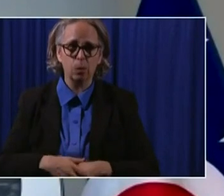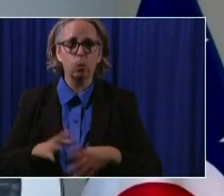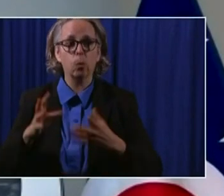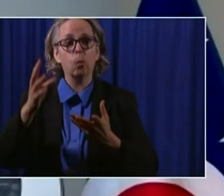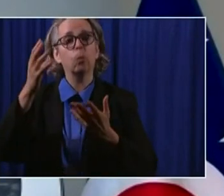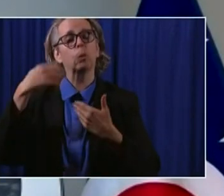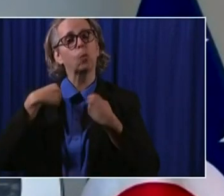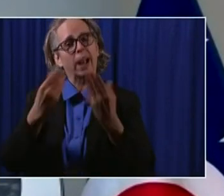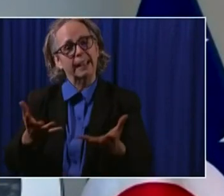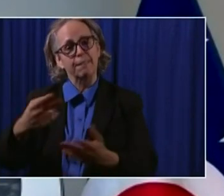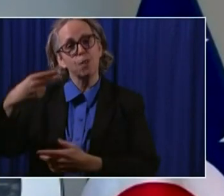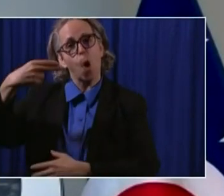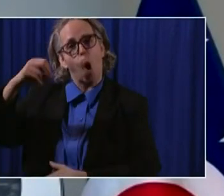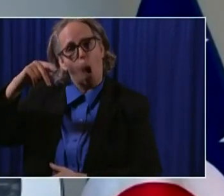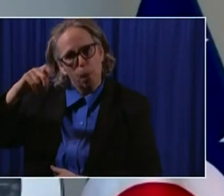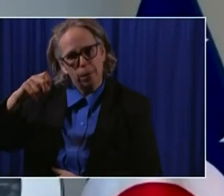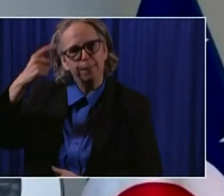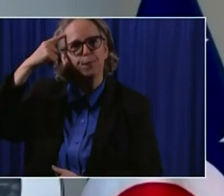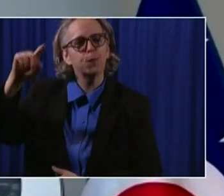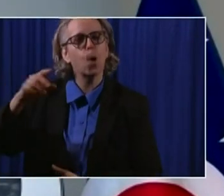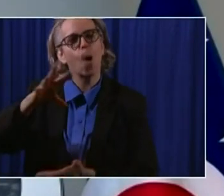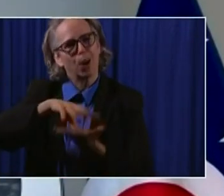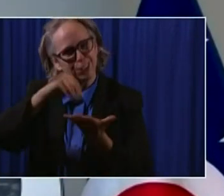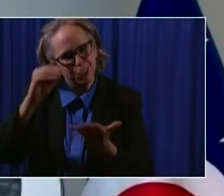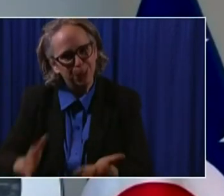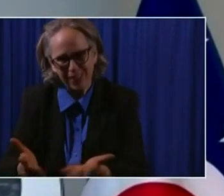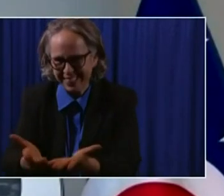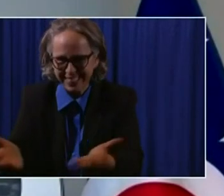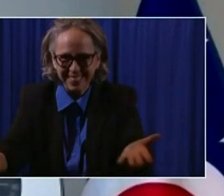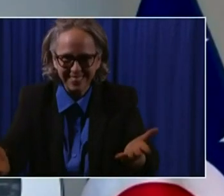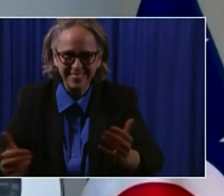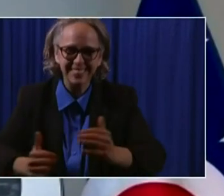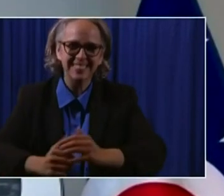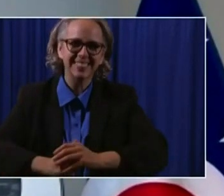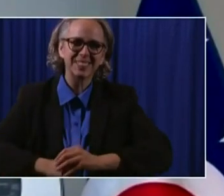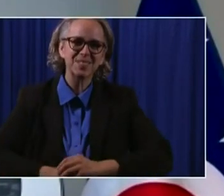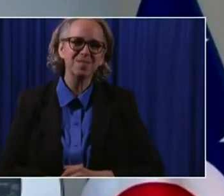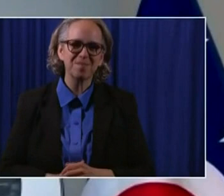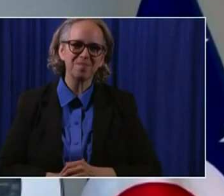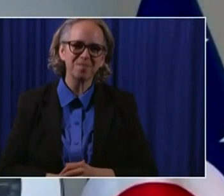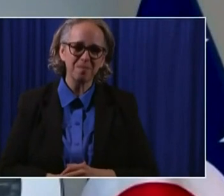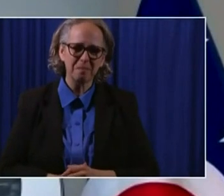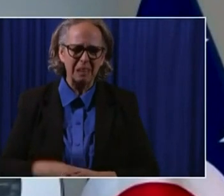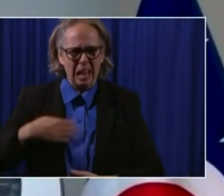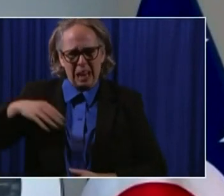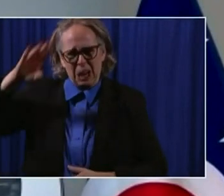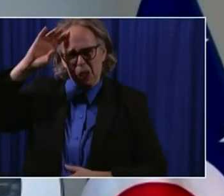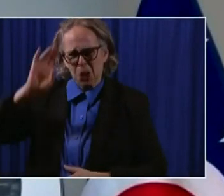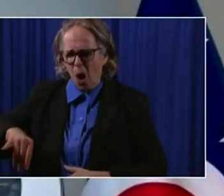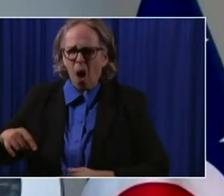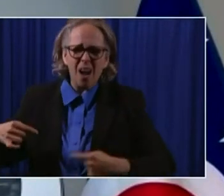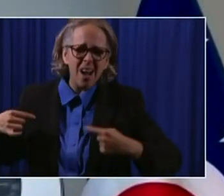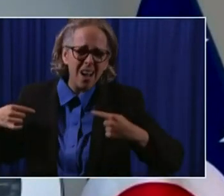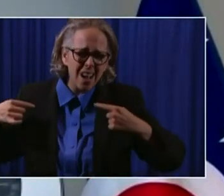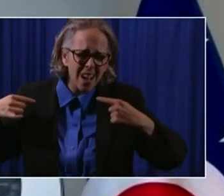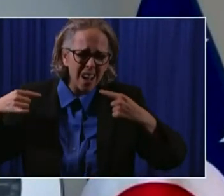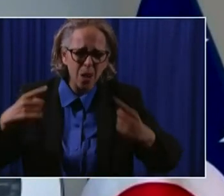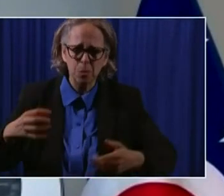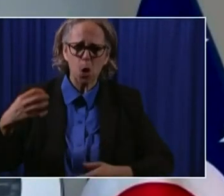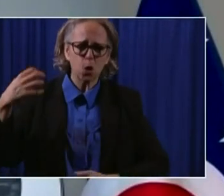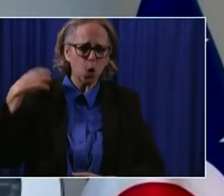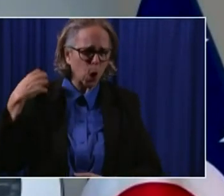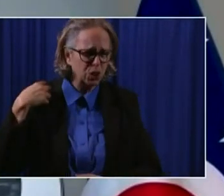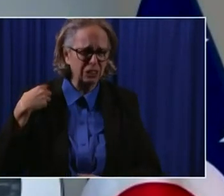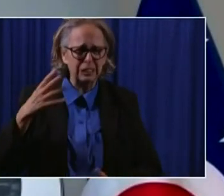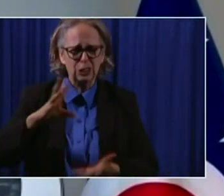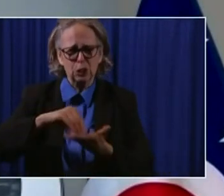decision. Look, I know that when we started working on this from the very beginning, coaches and student athletes said,